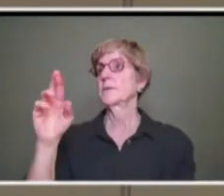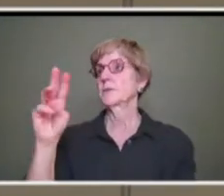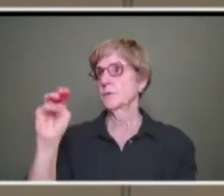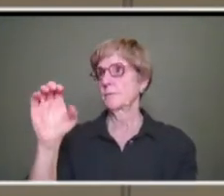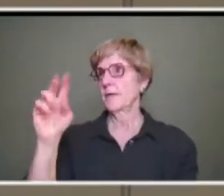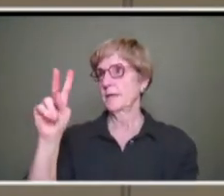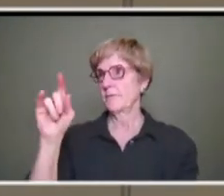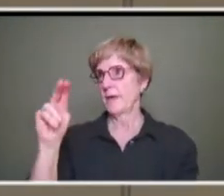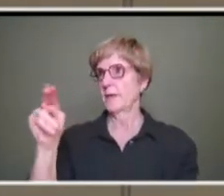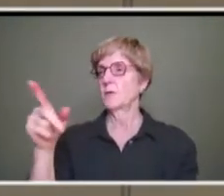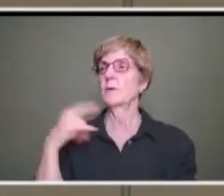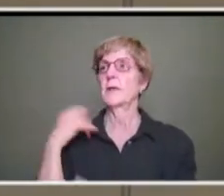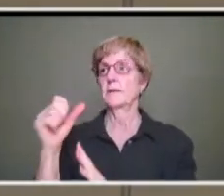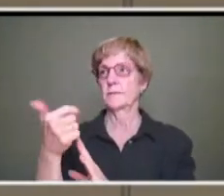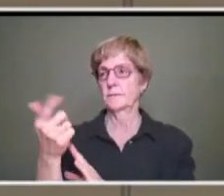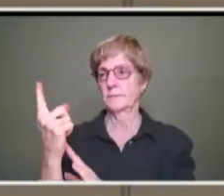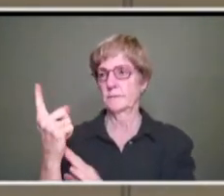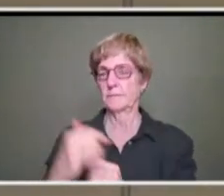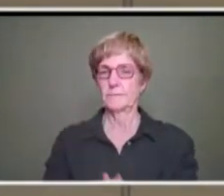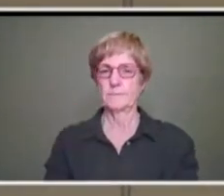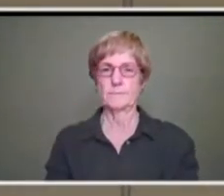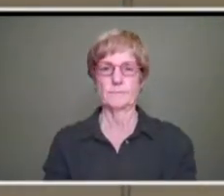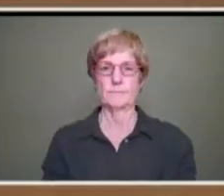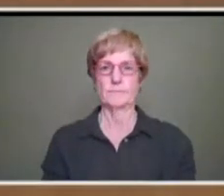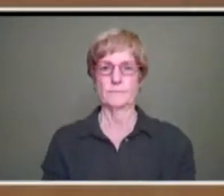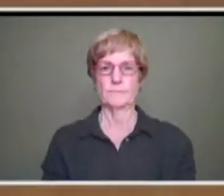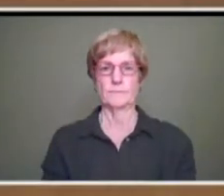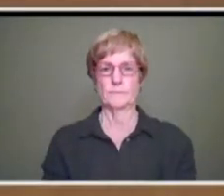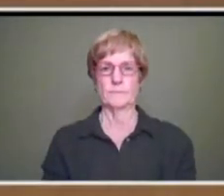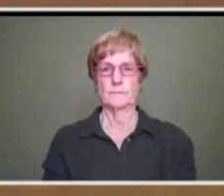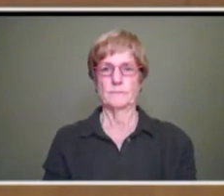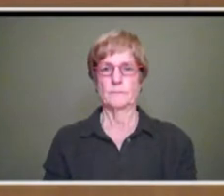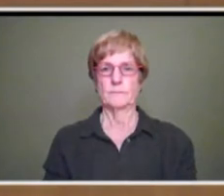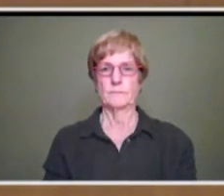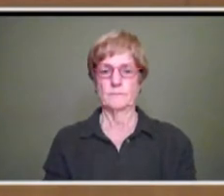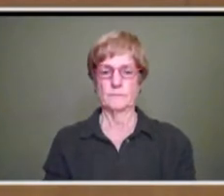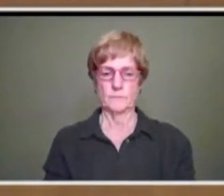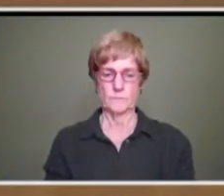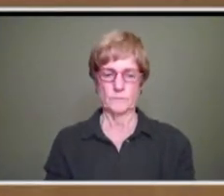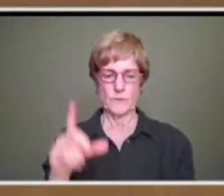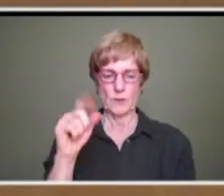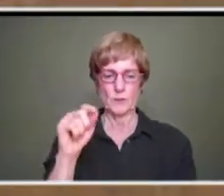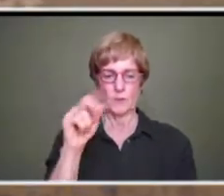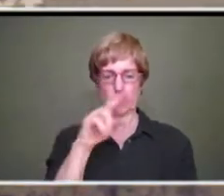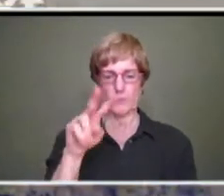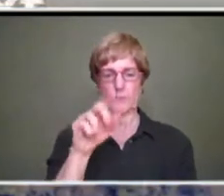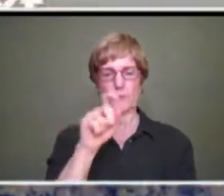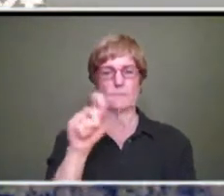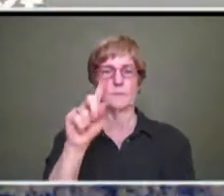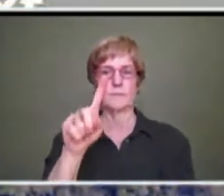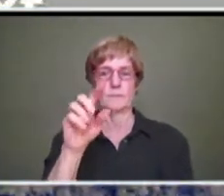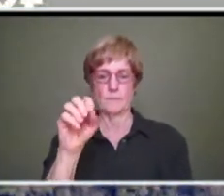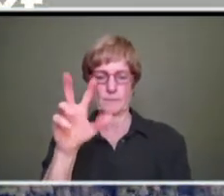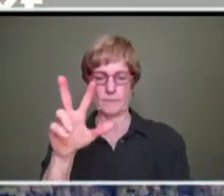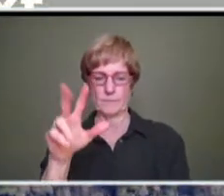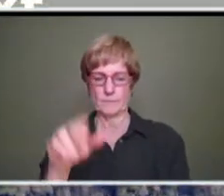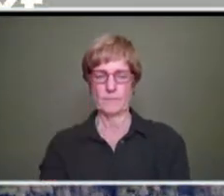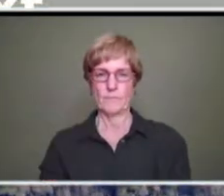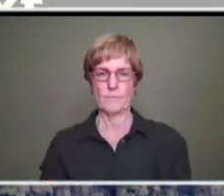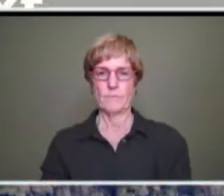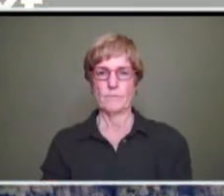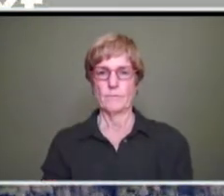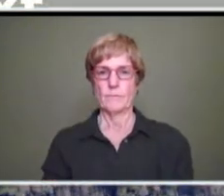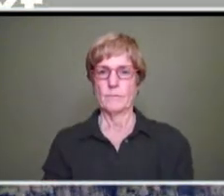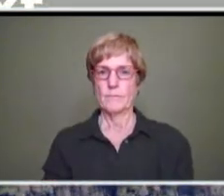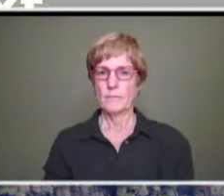will have uh 10 minutes thank you 2022-103 uh excuse me let me